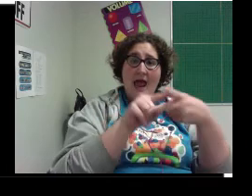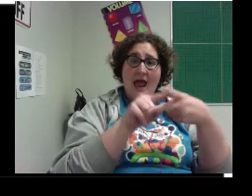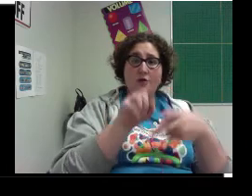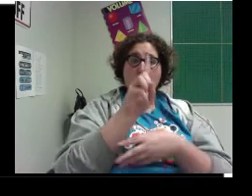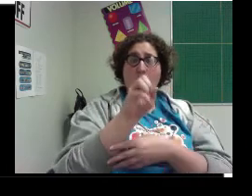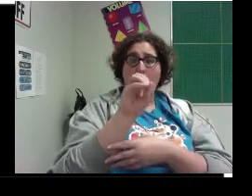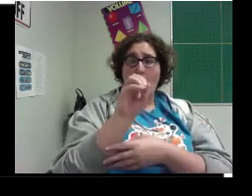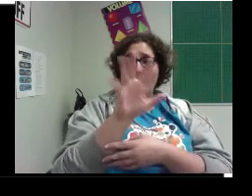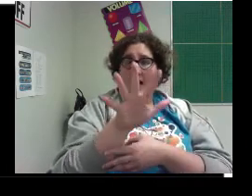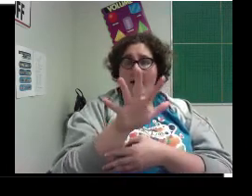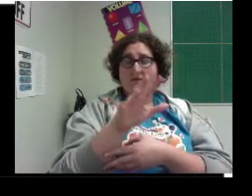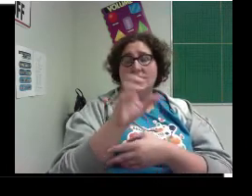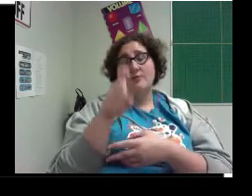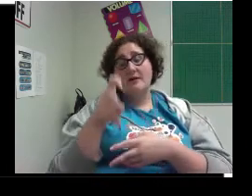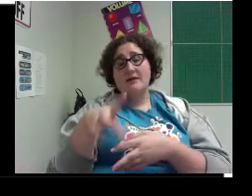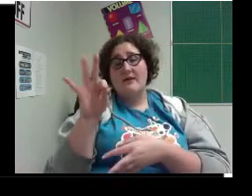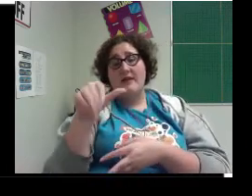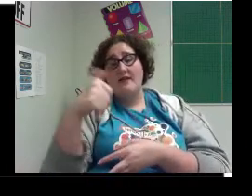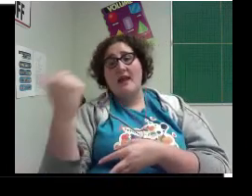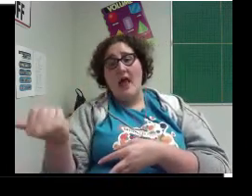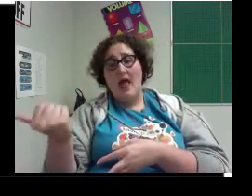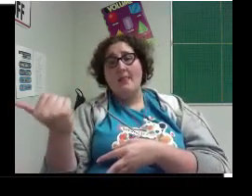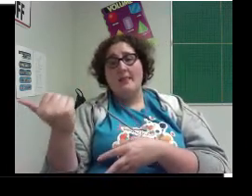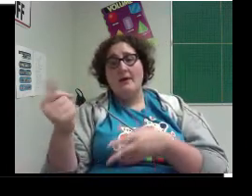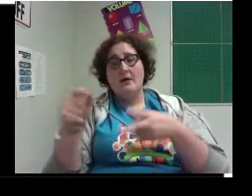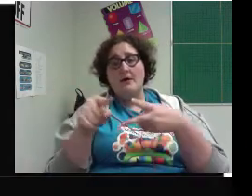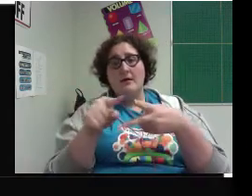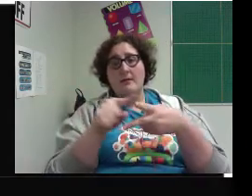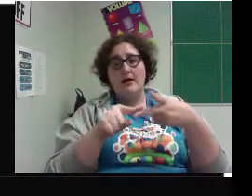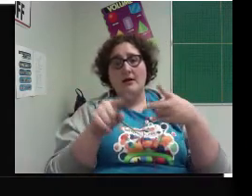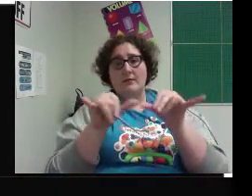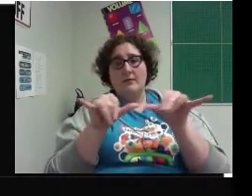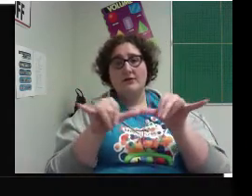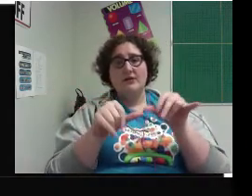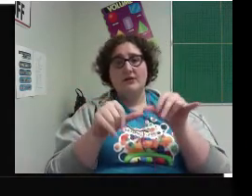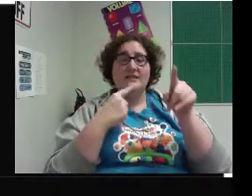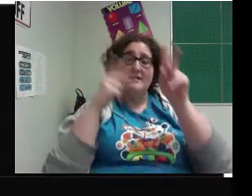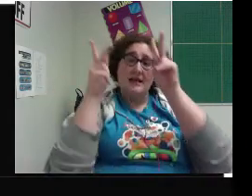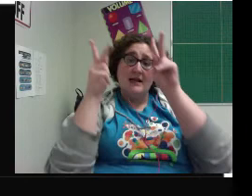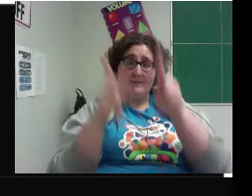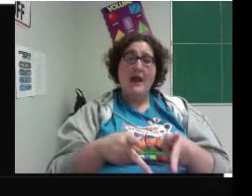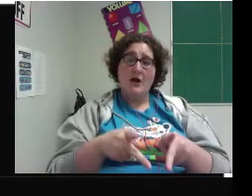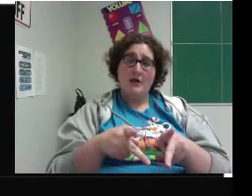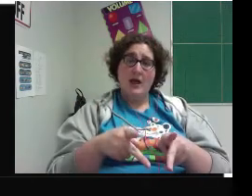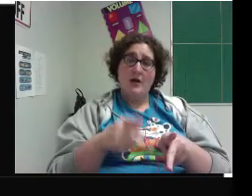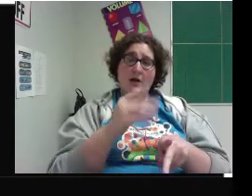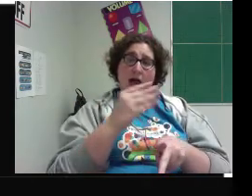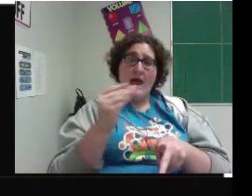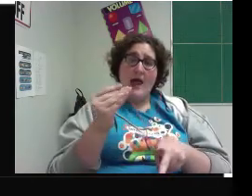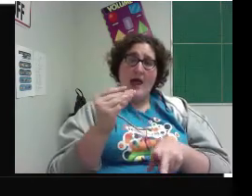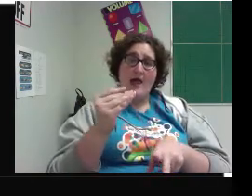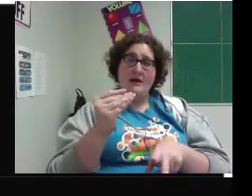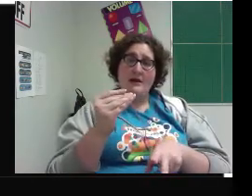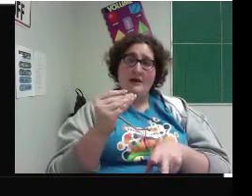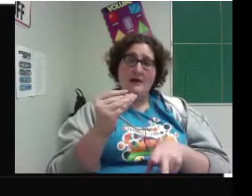now we need to find the other angle measures. Now notice they're telling me that this line is parallel to this line,